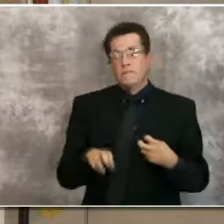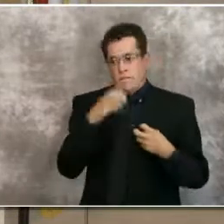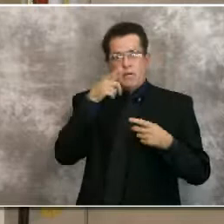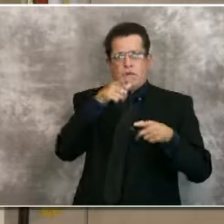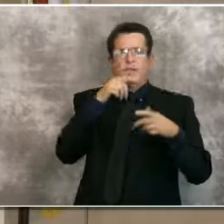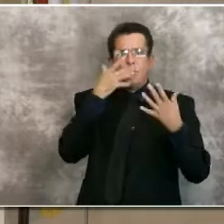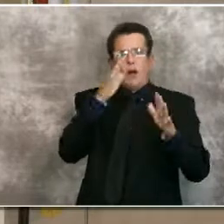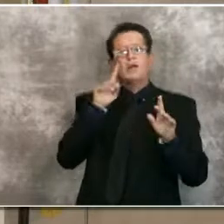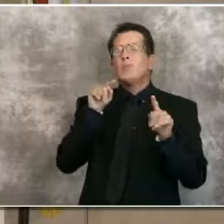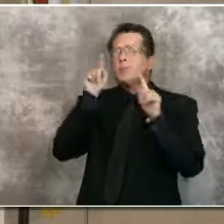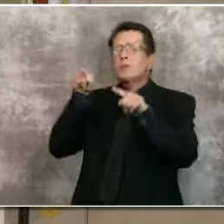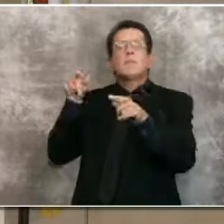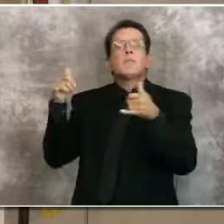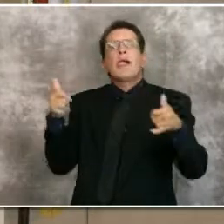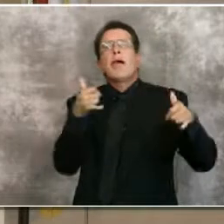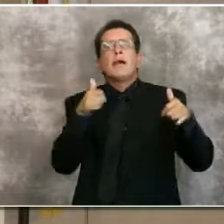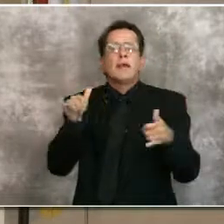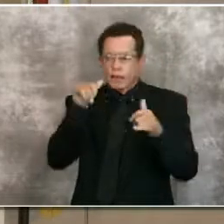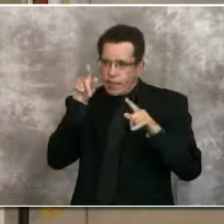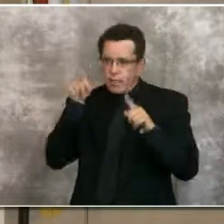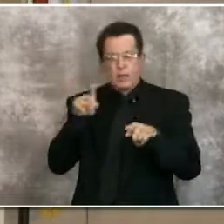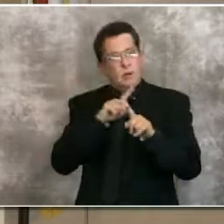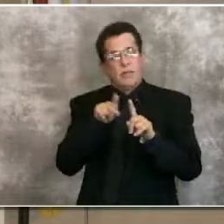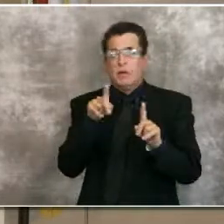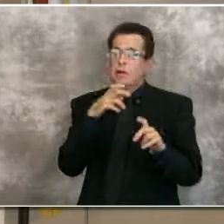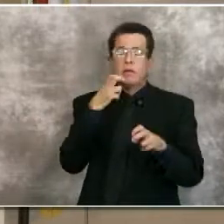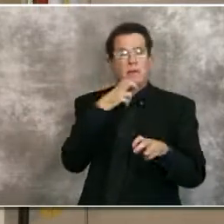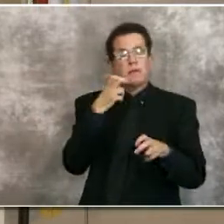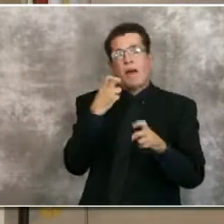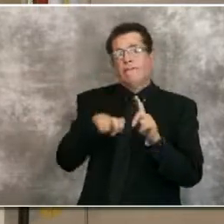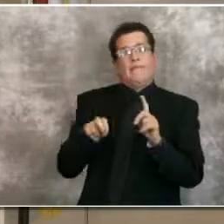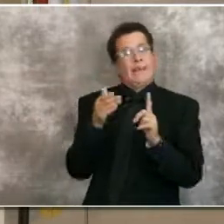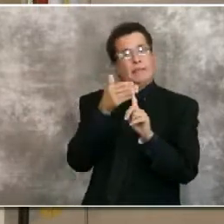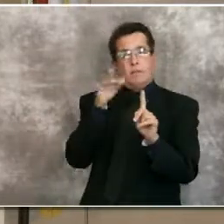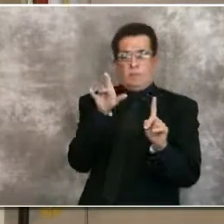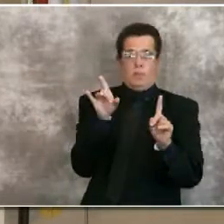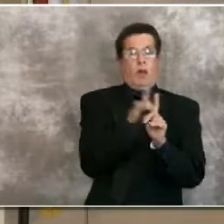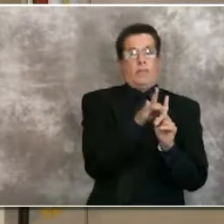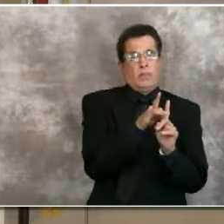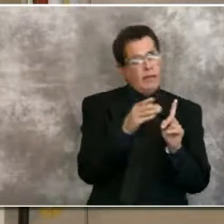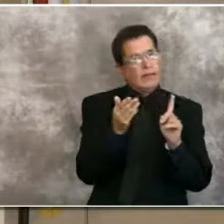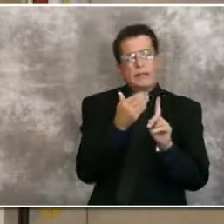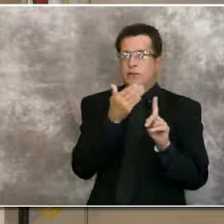among everybody, it's much tougher to contract the illness potentially, and potentially fatal.